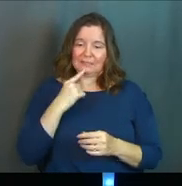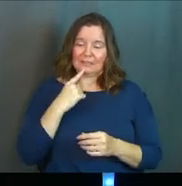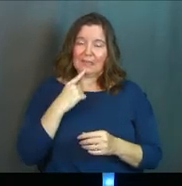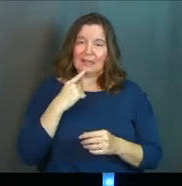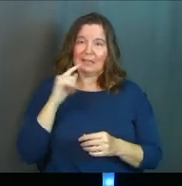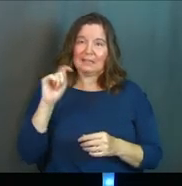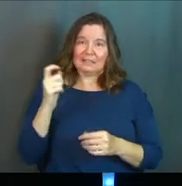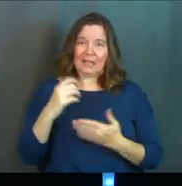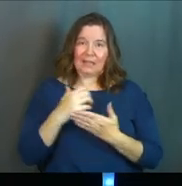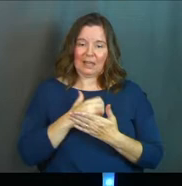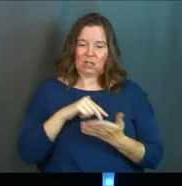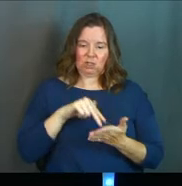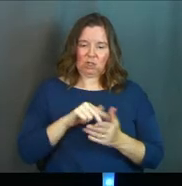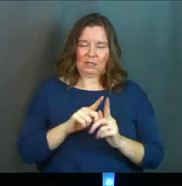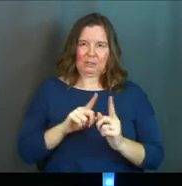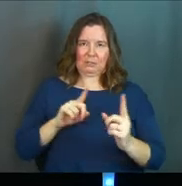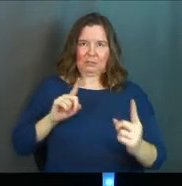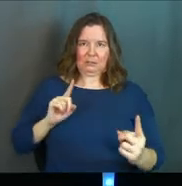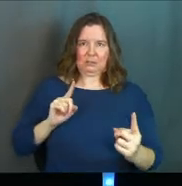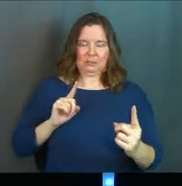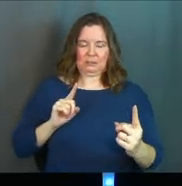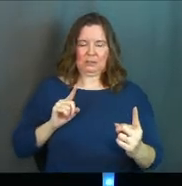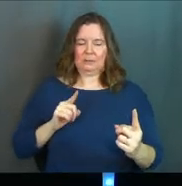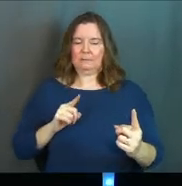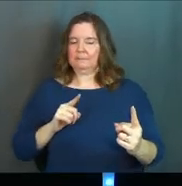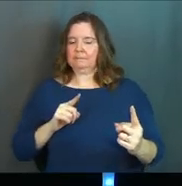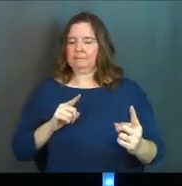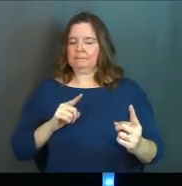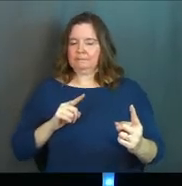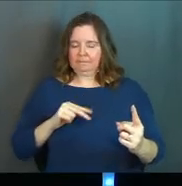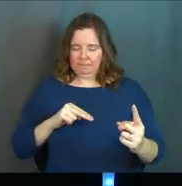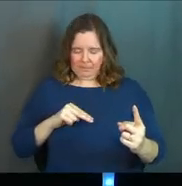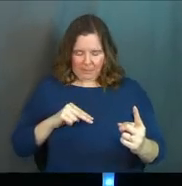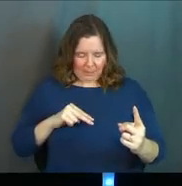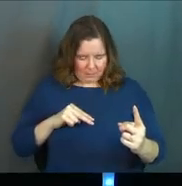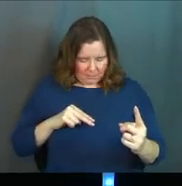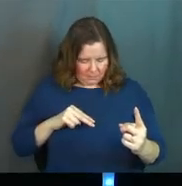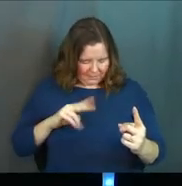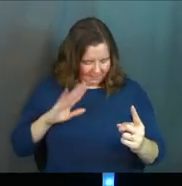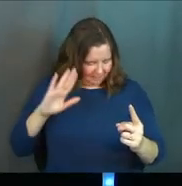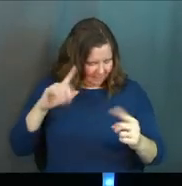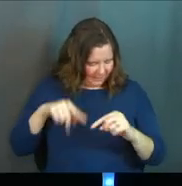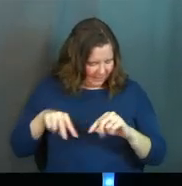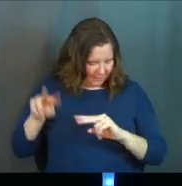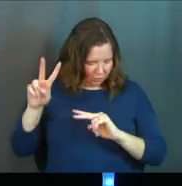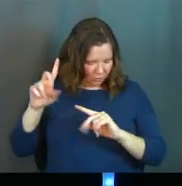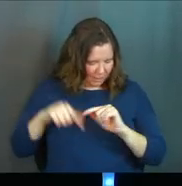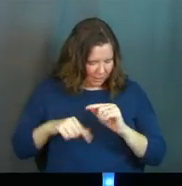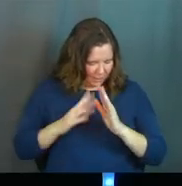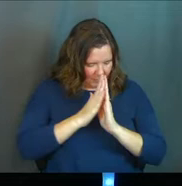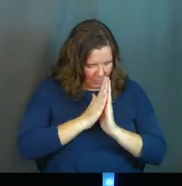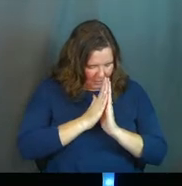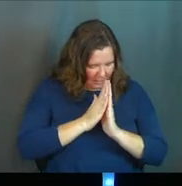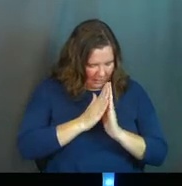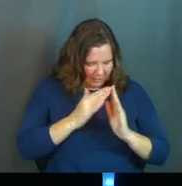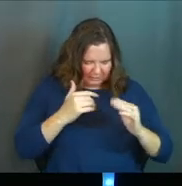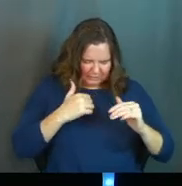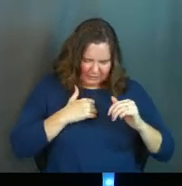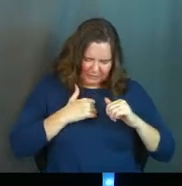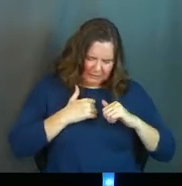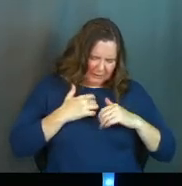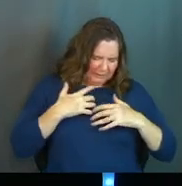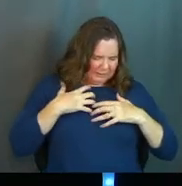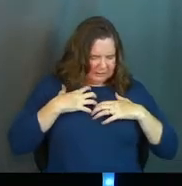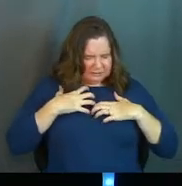says, the tax collector stood at a distance and dared not even lift his eyes to heaven as he prayed. Instead, he beat his chest